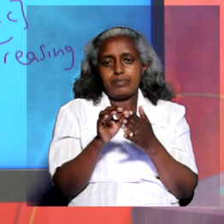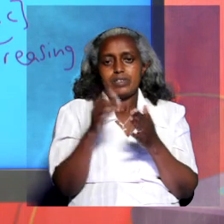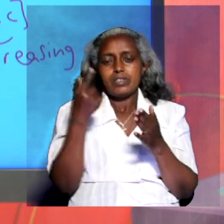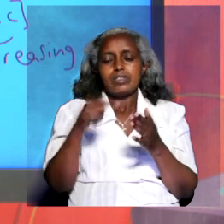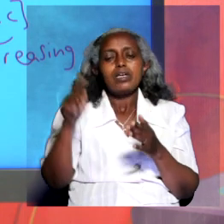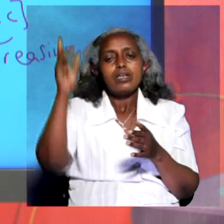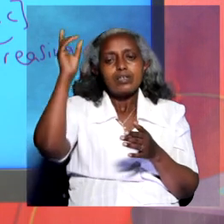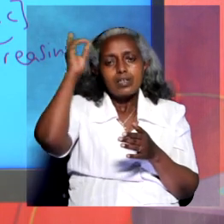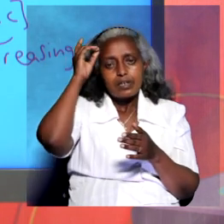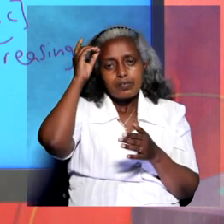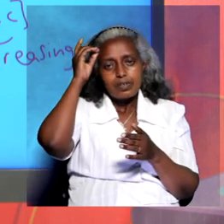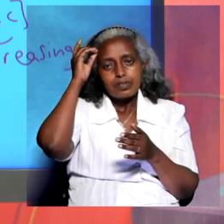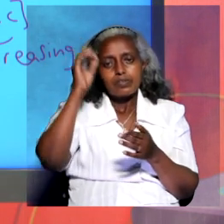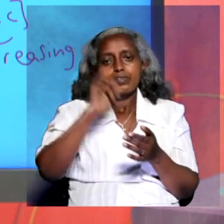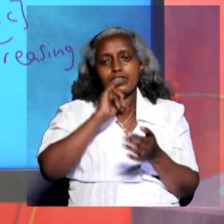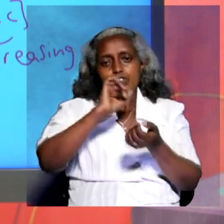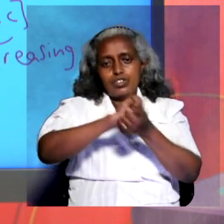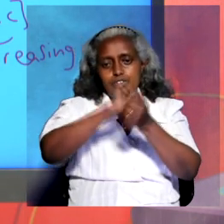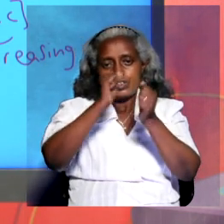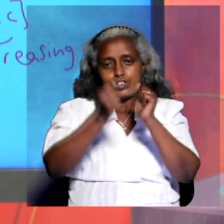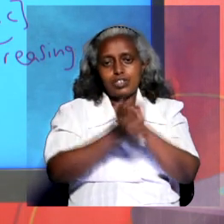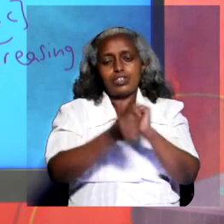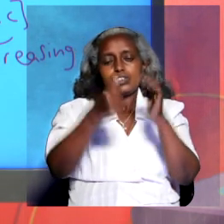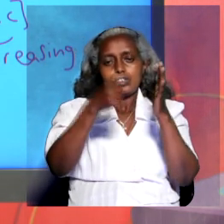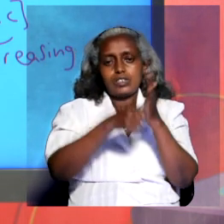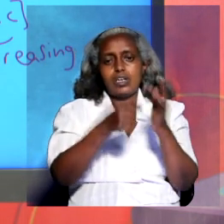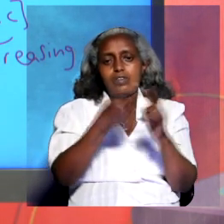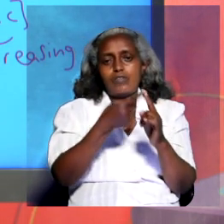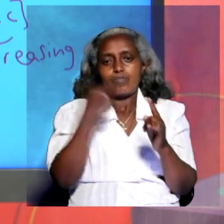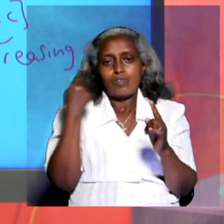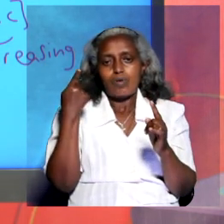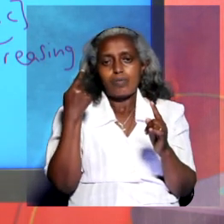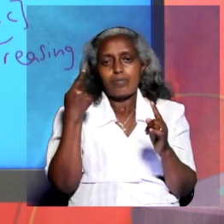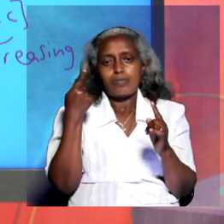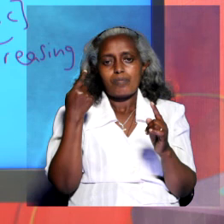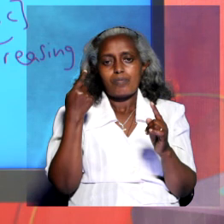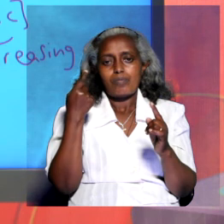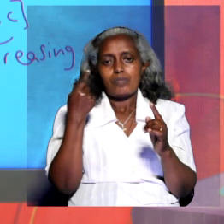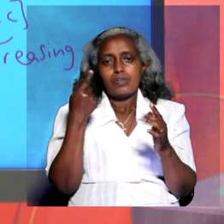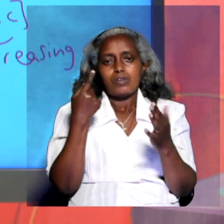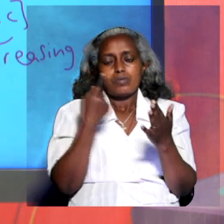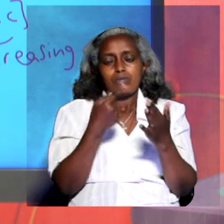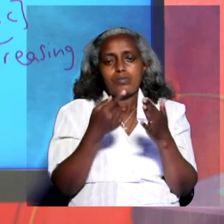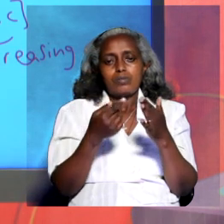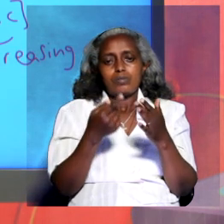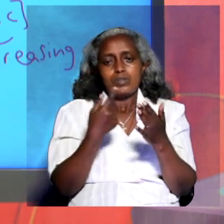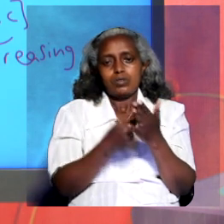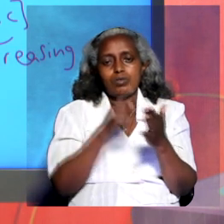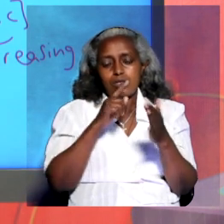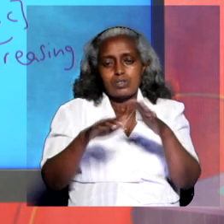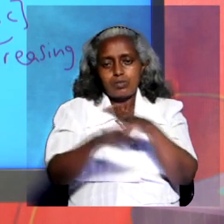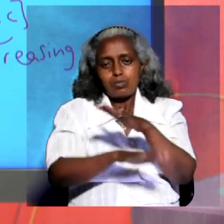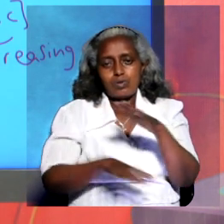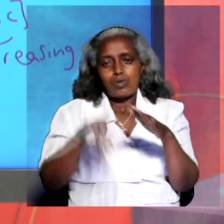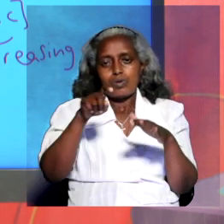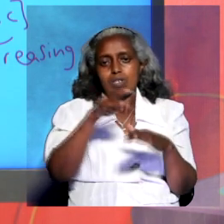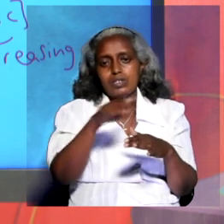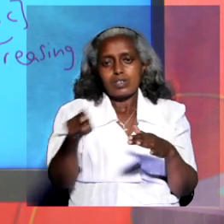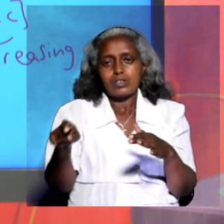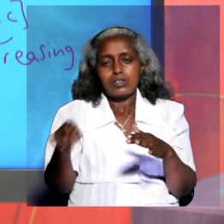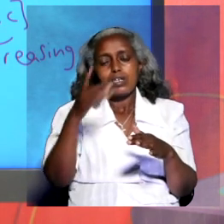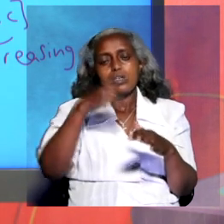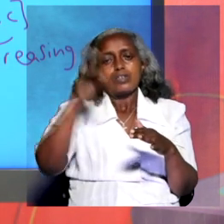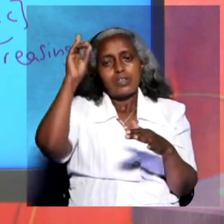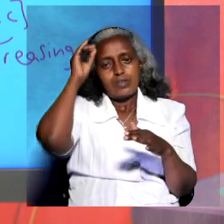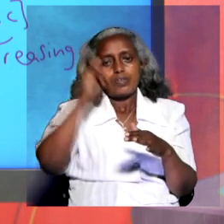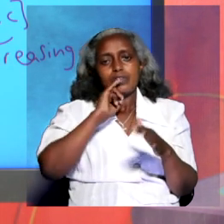the derivative is changing its sign from, this one is below x-axis, its derivative is negative,